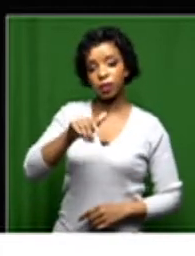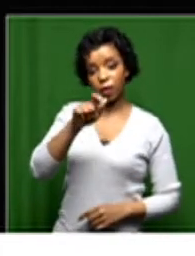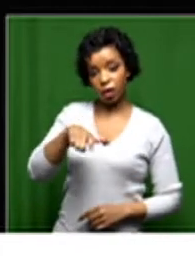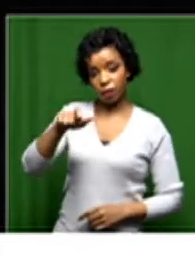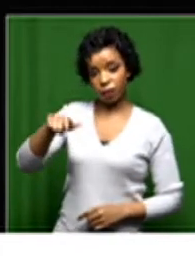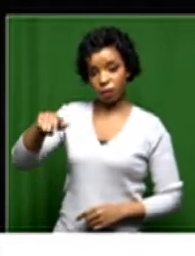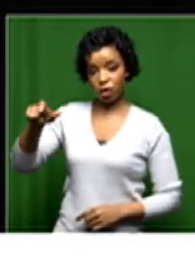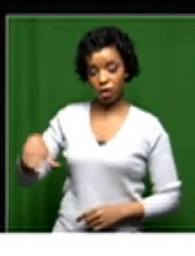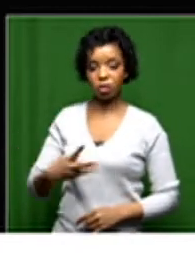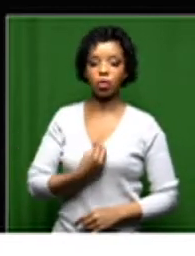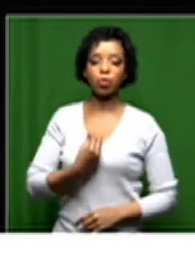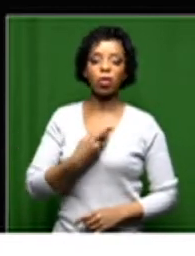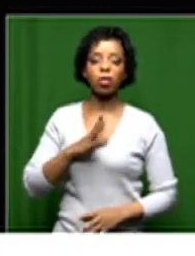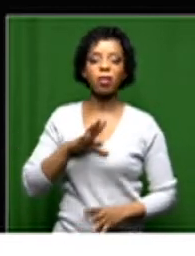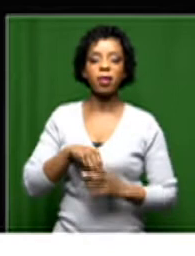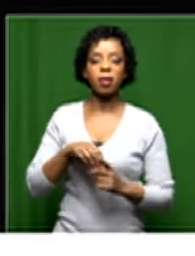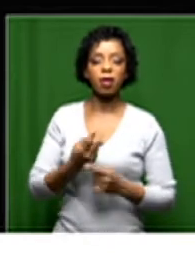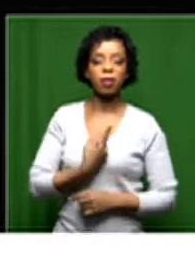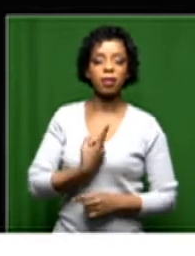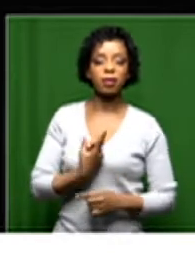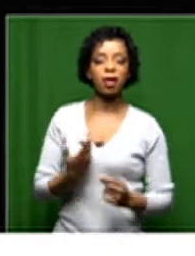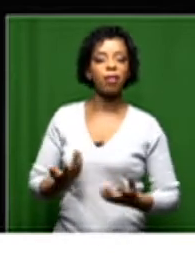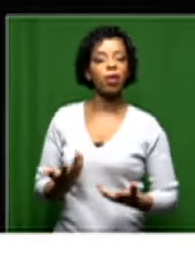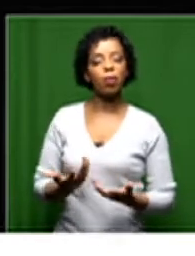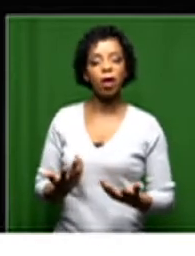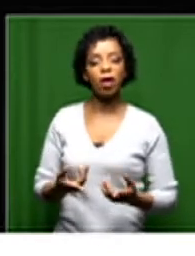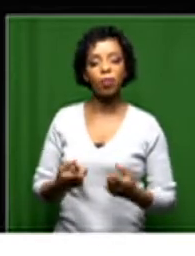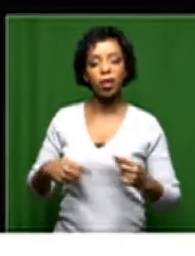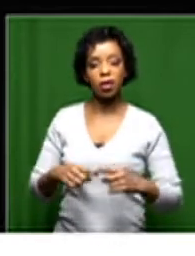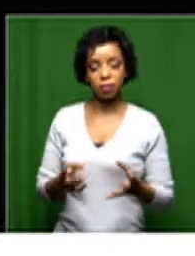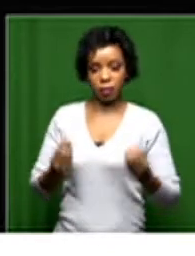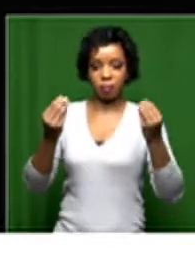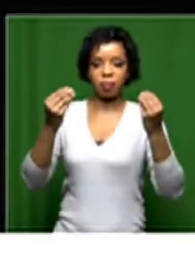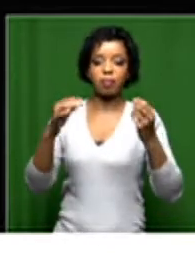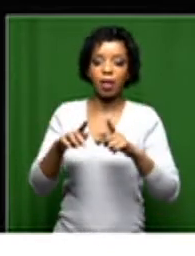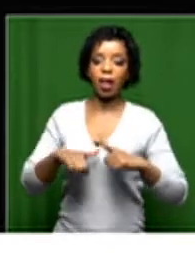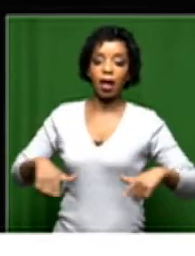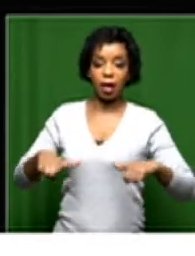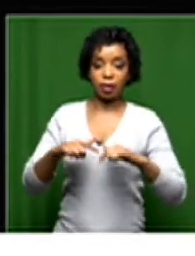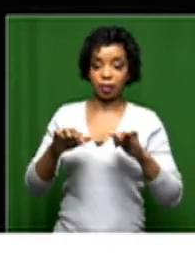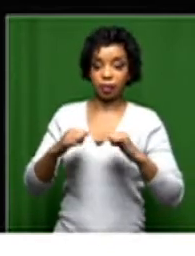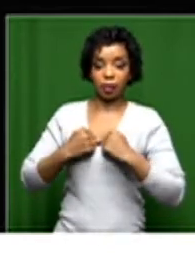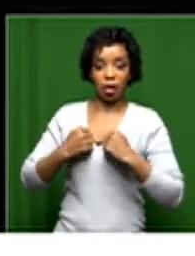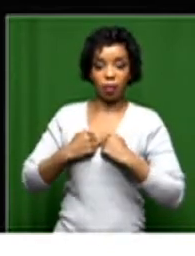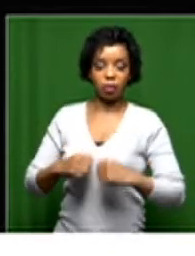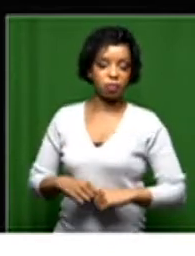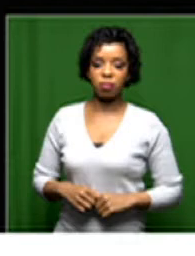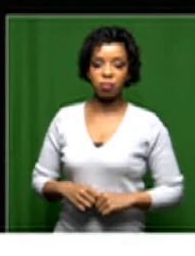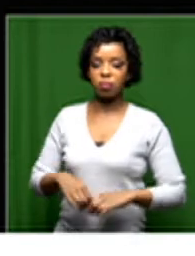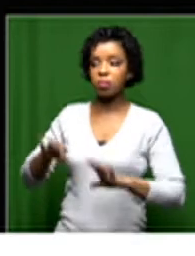in inheriting the land that is belonging to our parents, and then